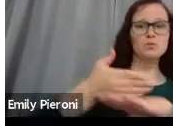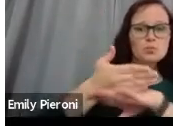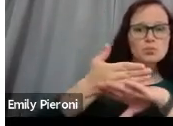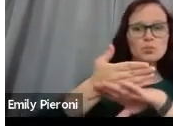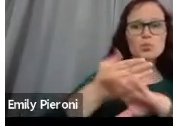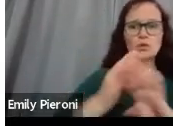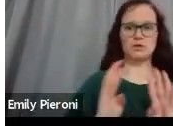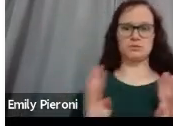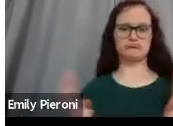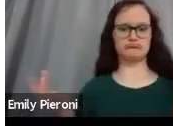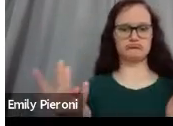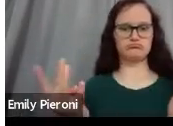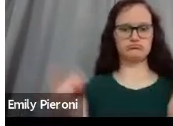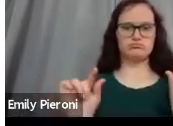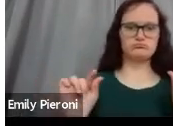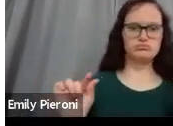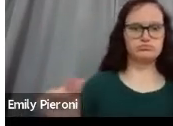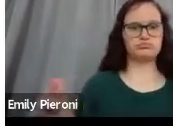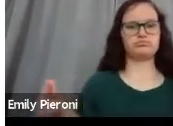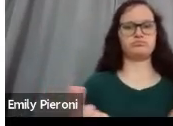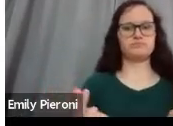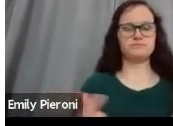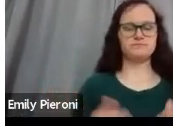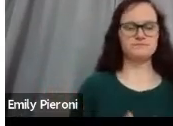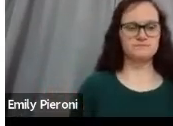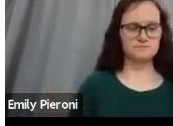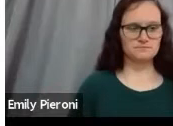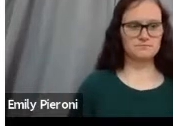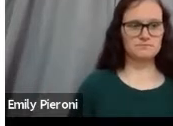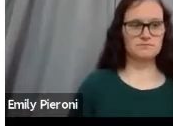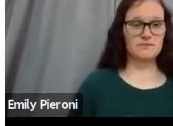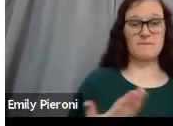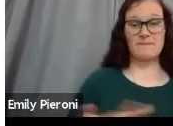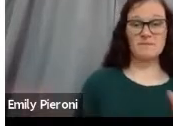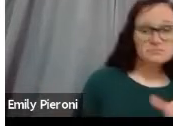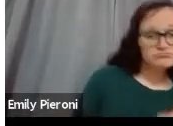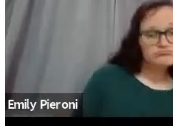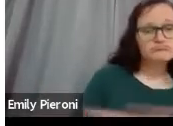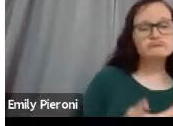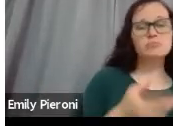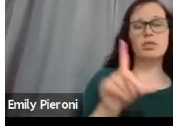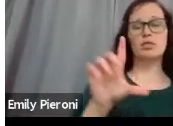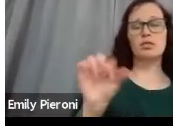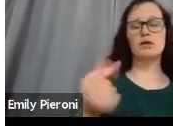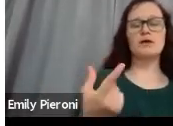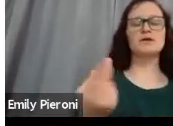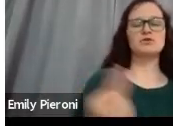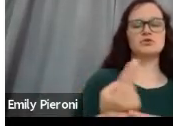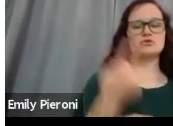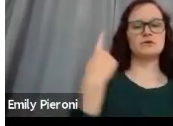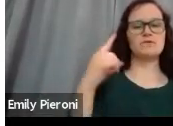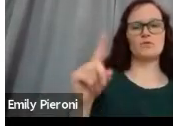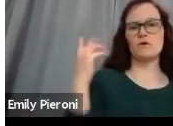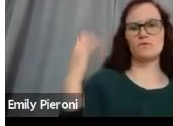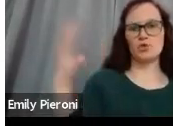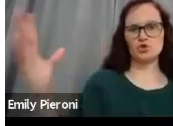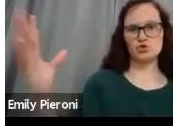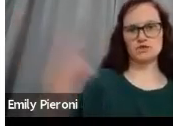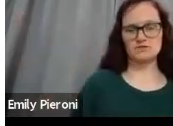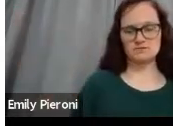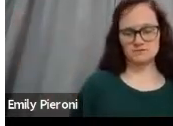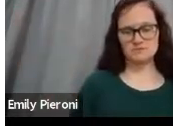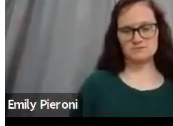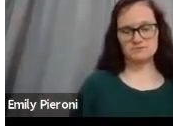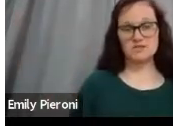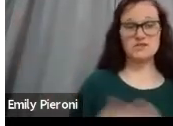important parameters if you're looking to saw the log and use it for some kind of end market in forestry. So the take-home